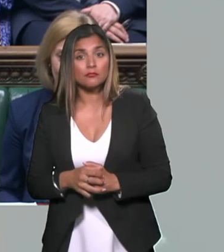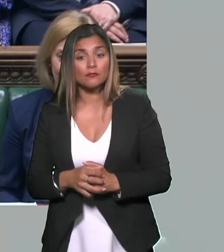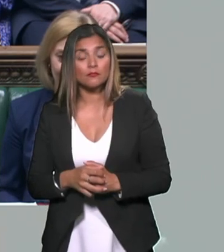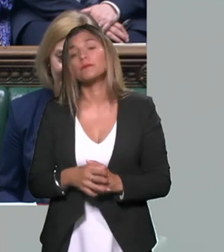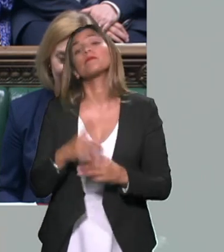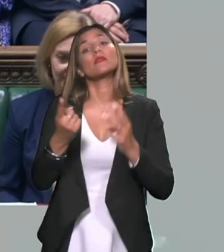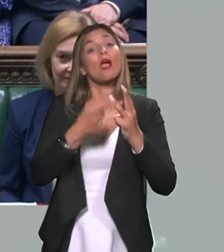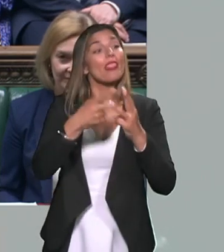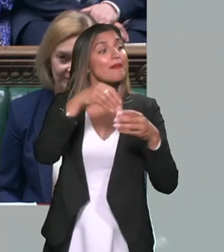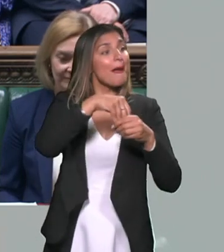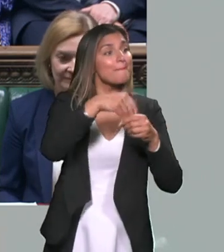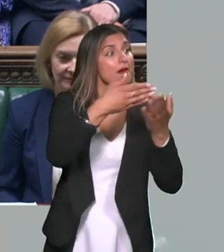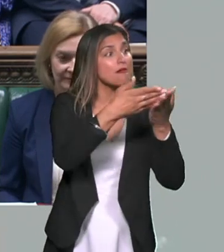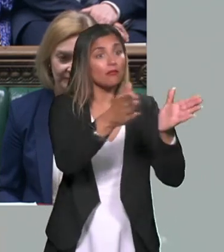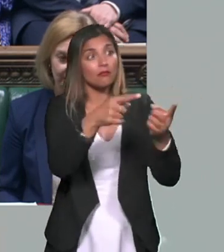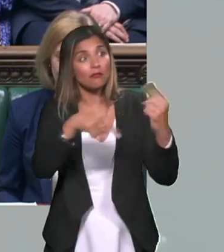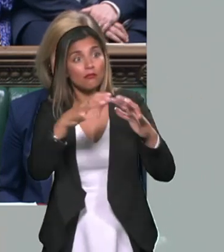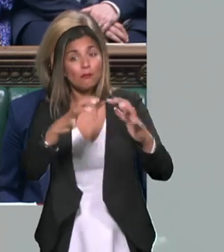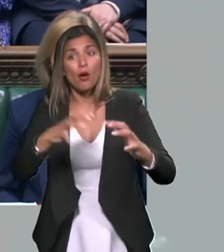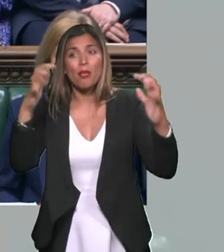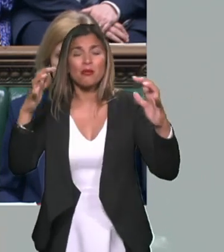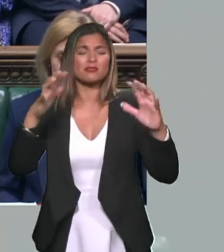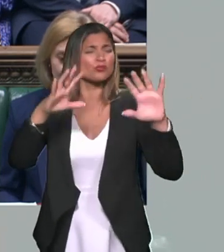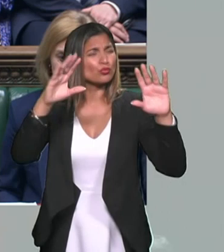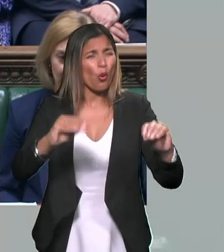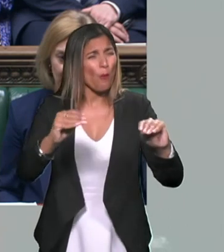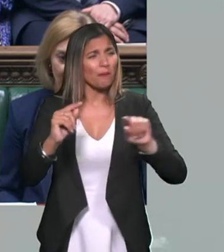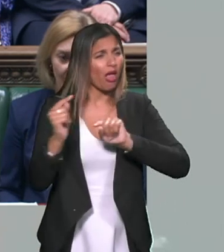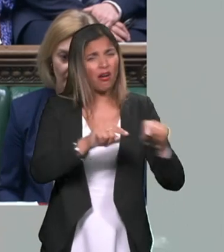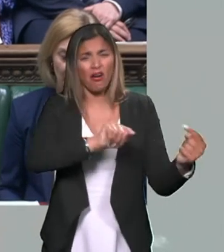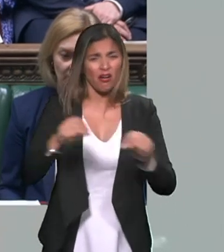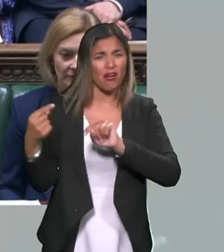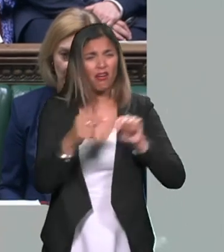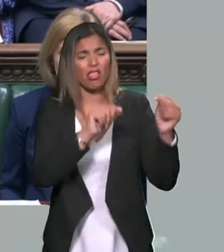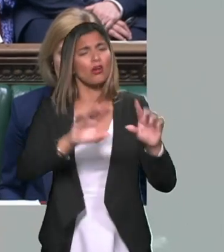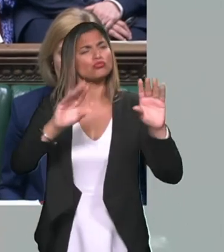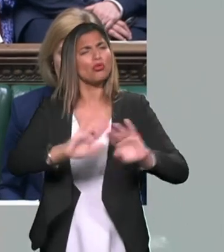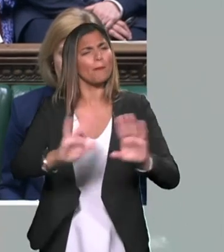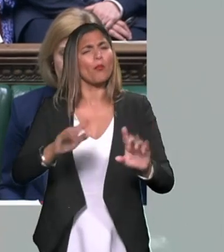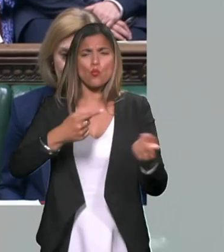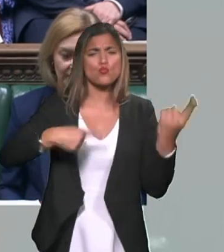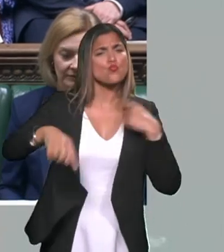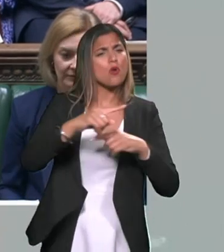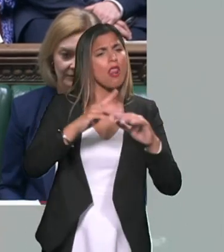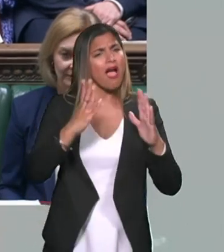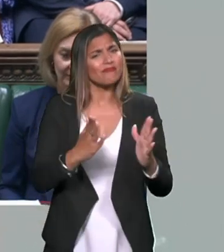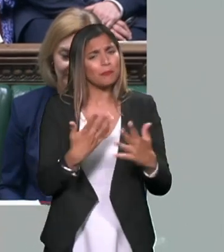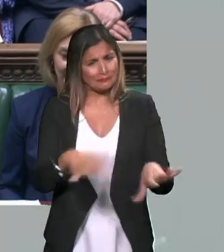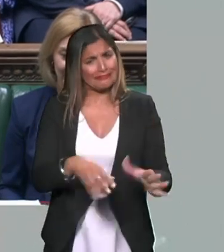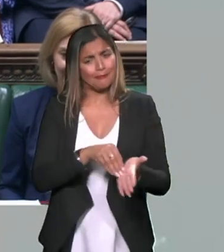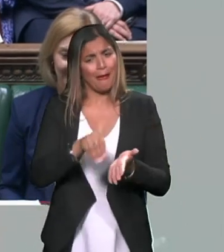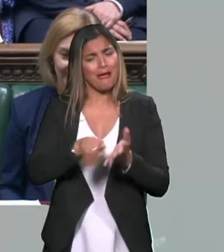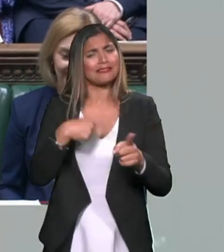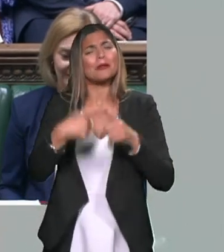House should cease this constant vilification of each other. I think people pay their fair share of taxes, and quite